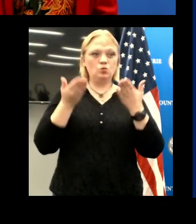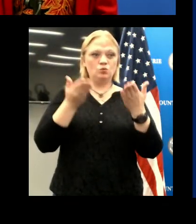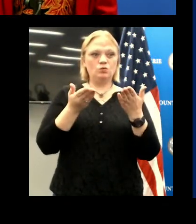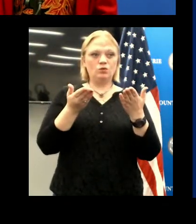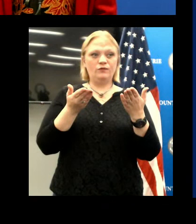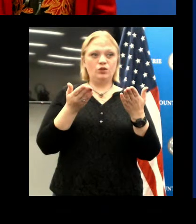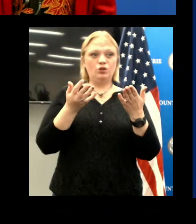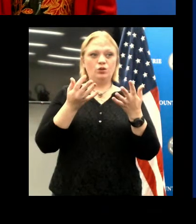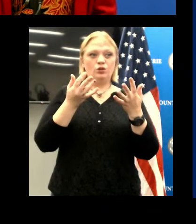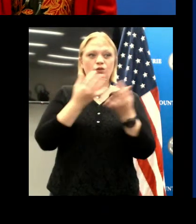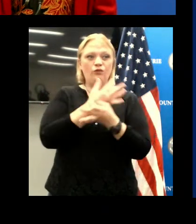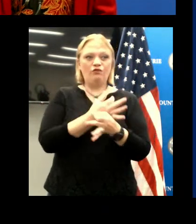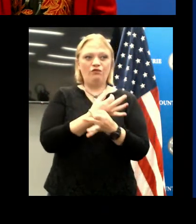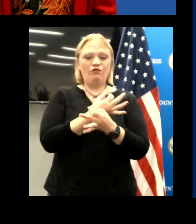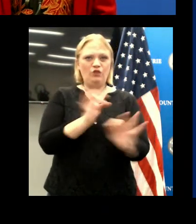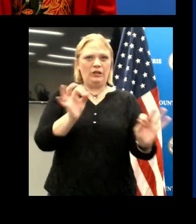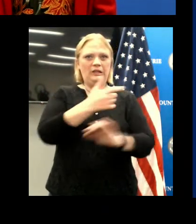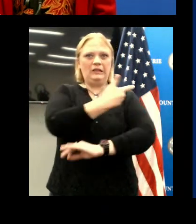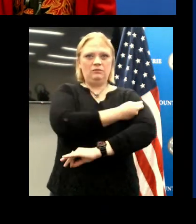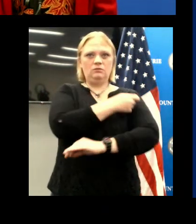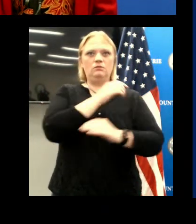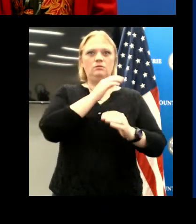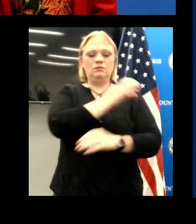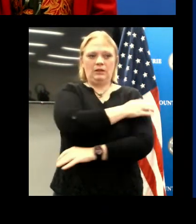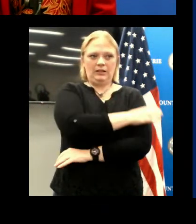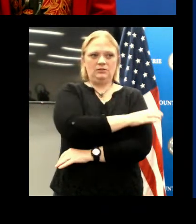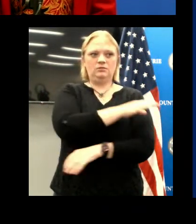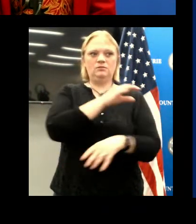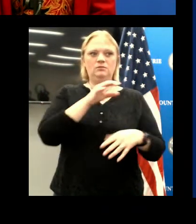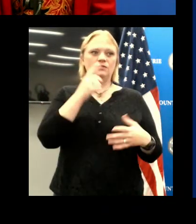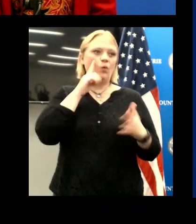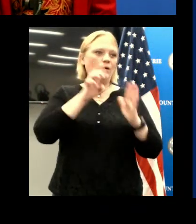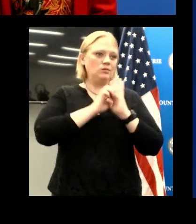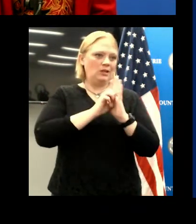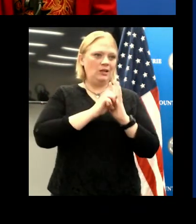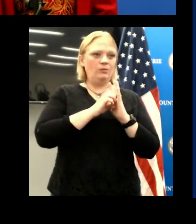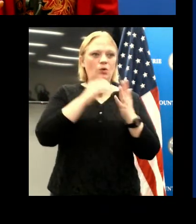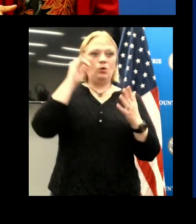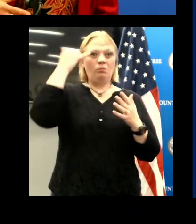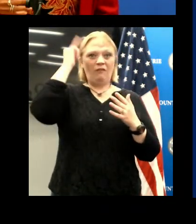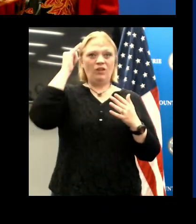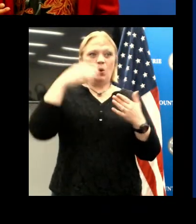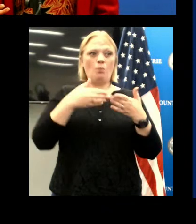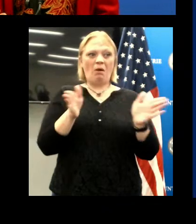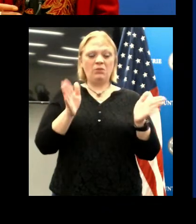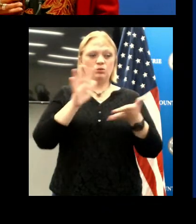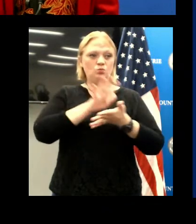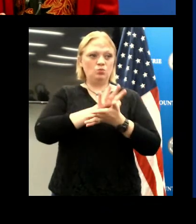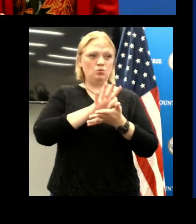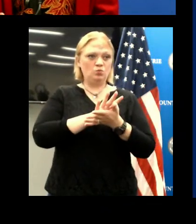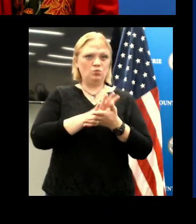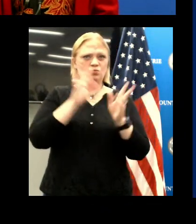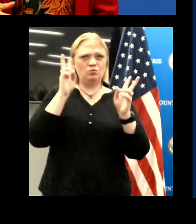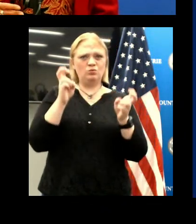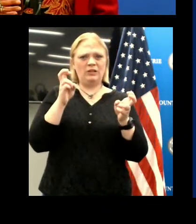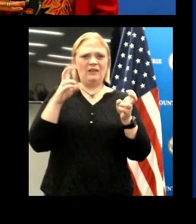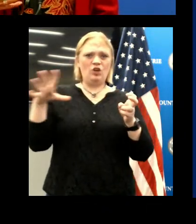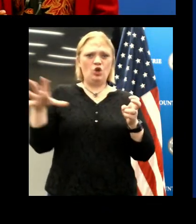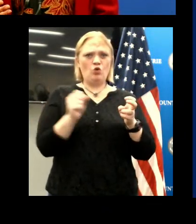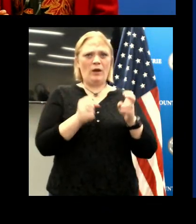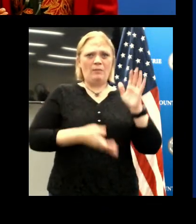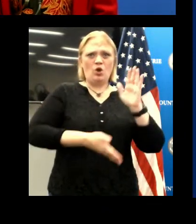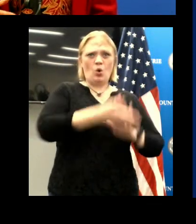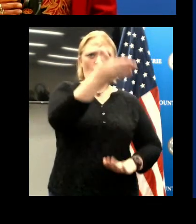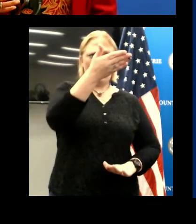vaccine clinics. And so we are working with, for example, the Buffalo Public Schools. When they have their grab and go